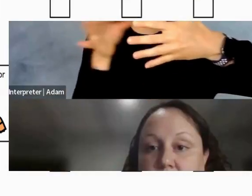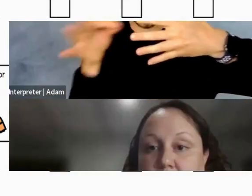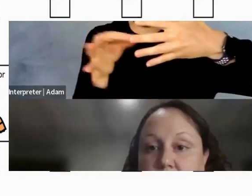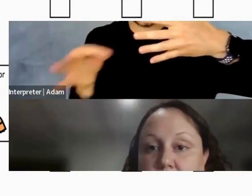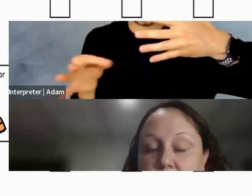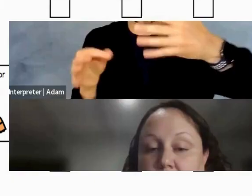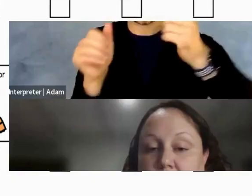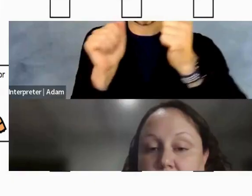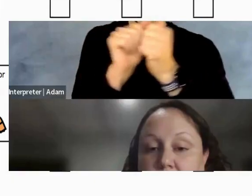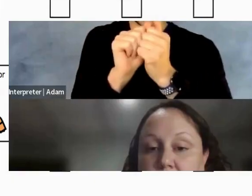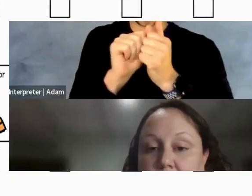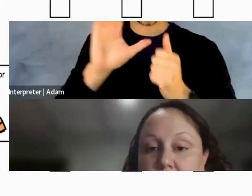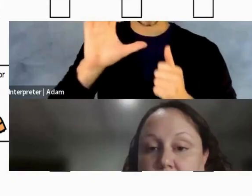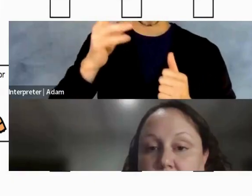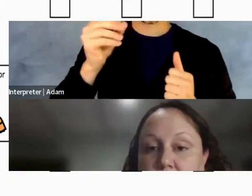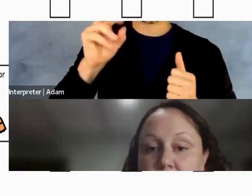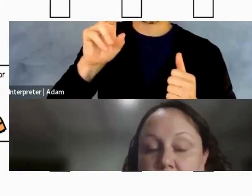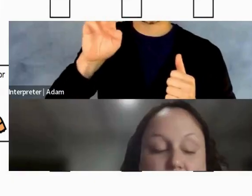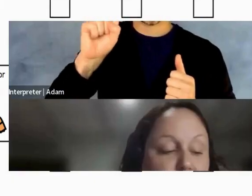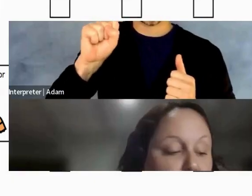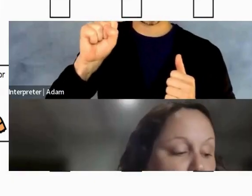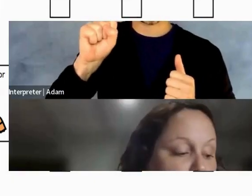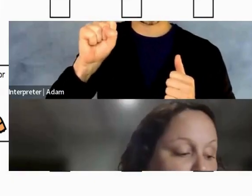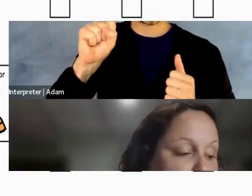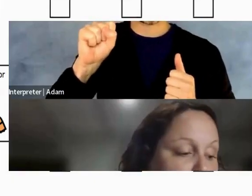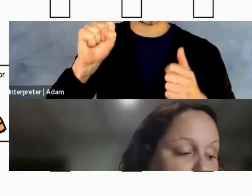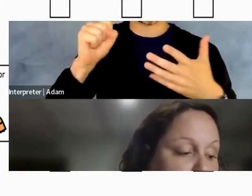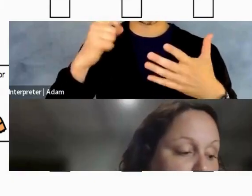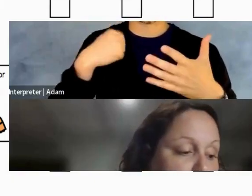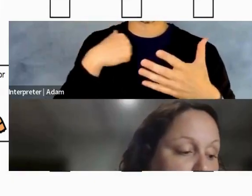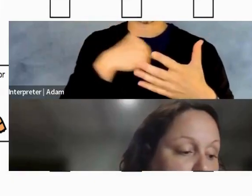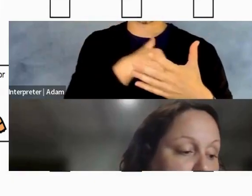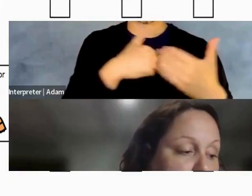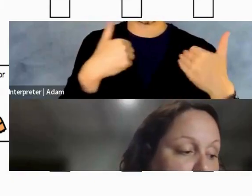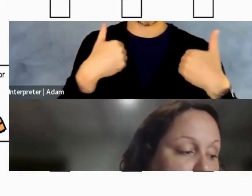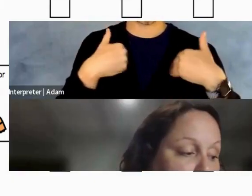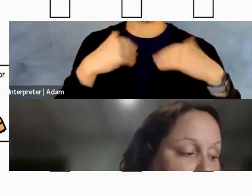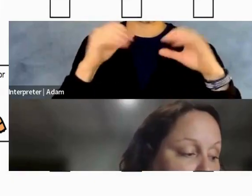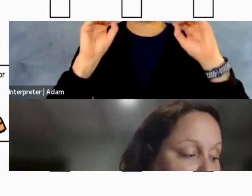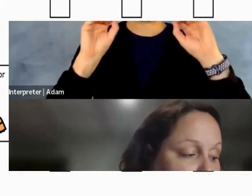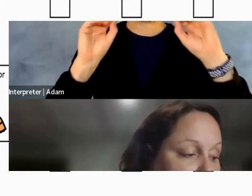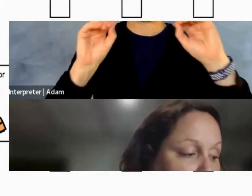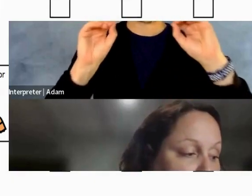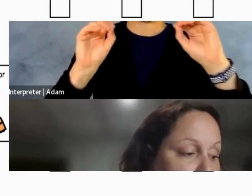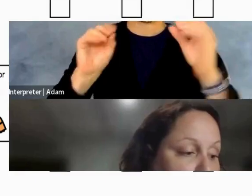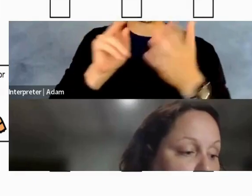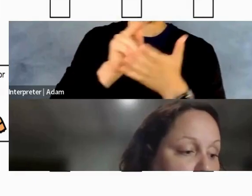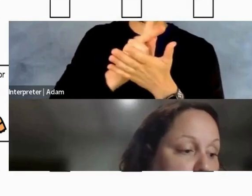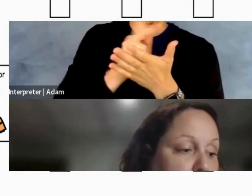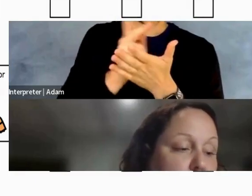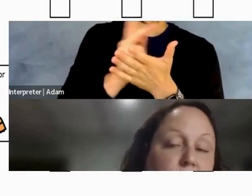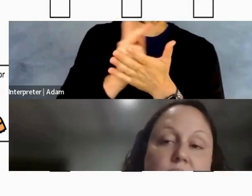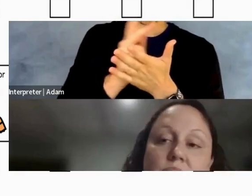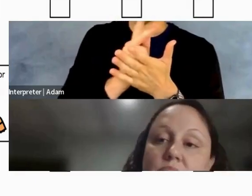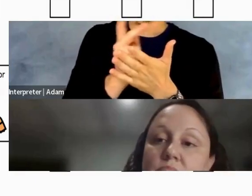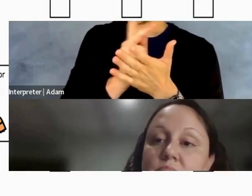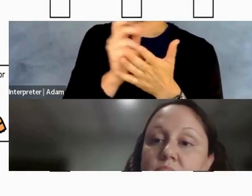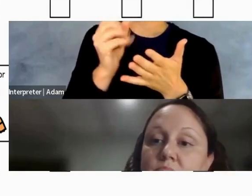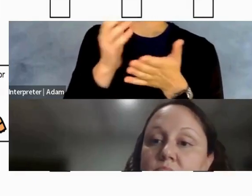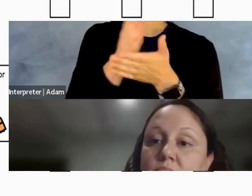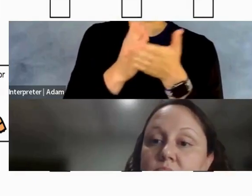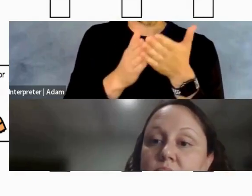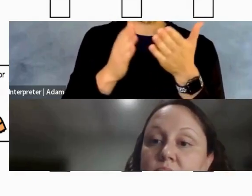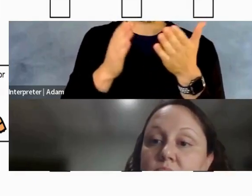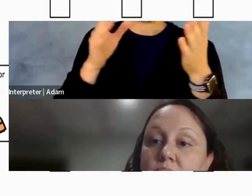we have a teaching kitchen at our school, and here's some of the chores that you can do. And I would use myself